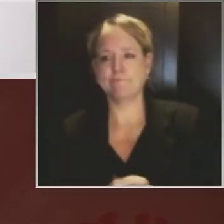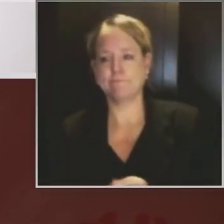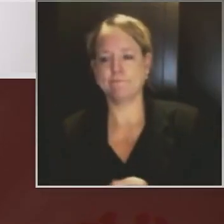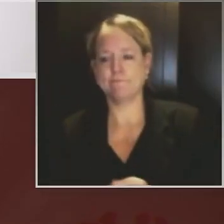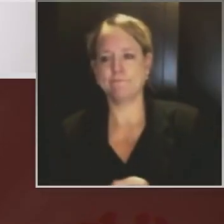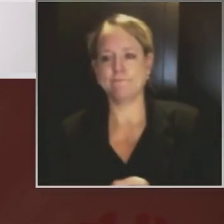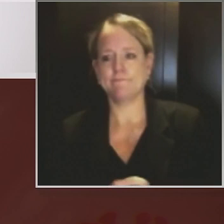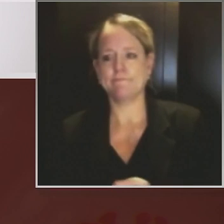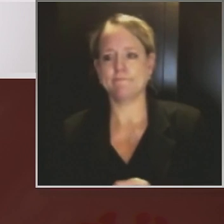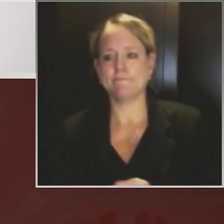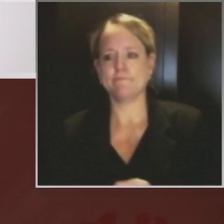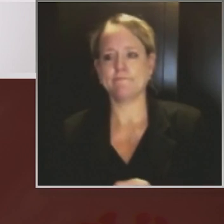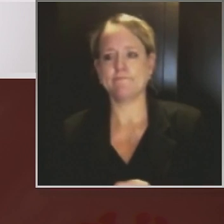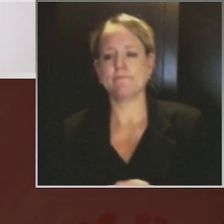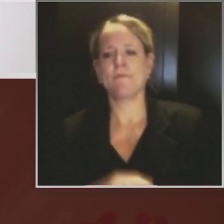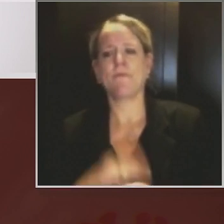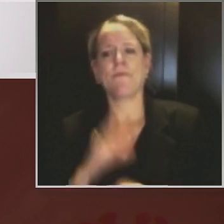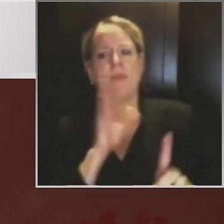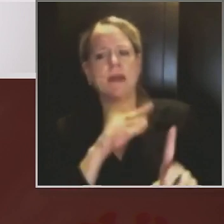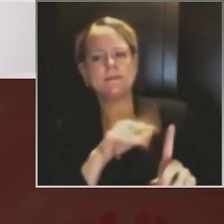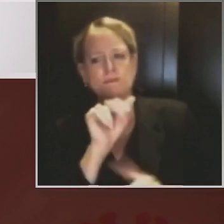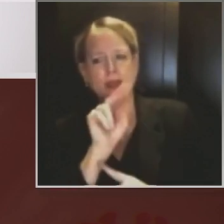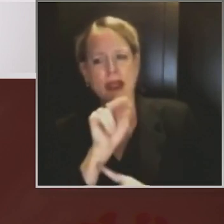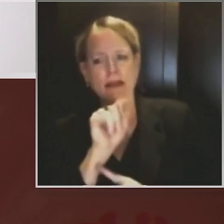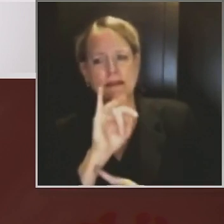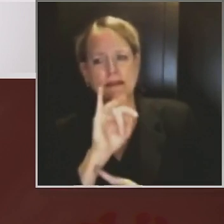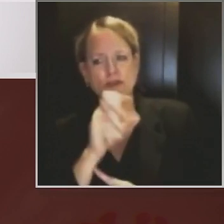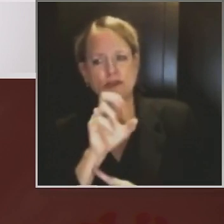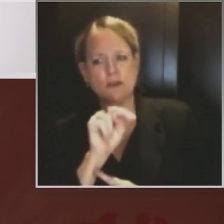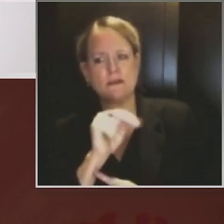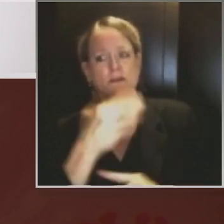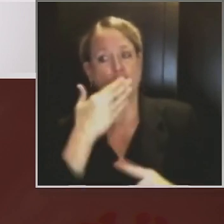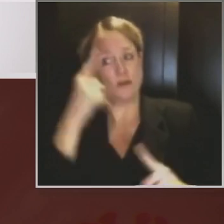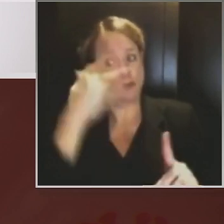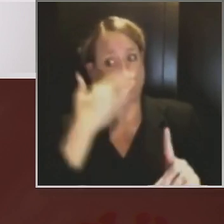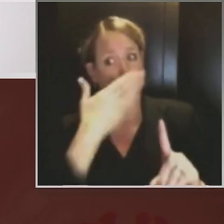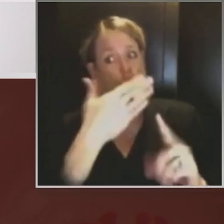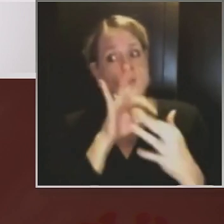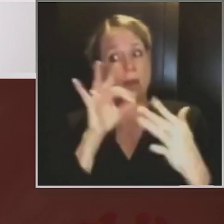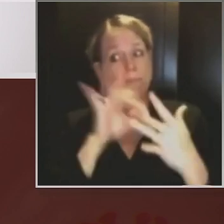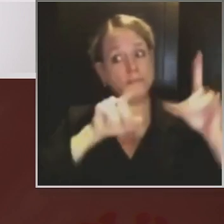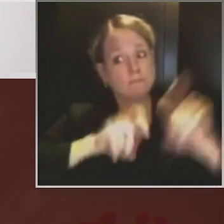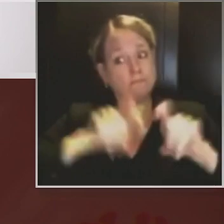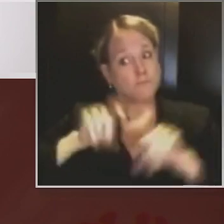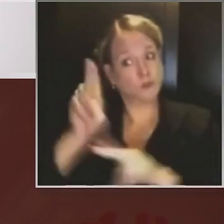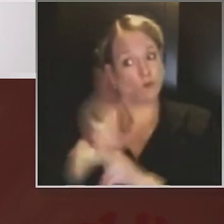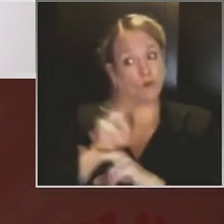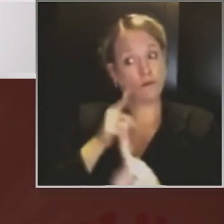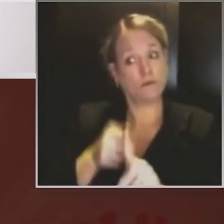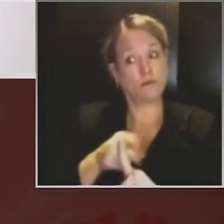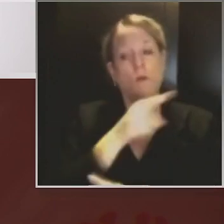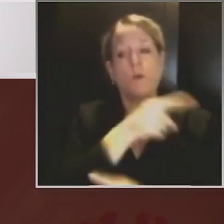Yeah, I think it's a little bit of both, right? If we're going to screen large numbers, we